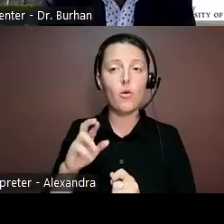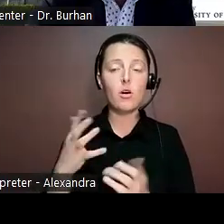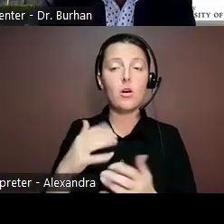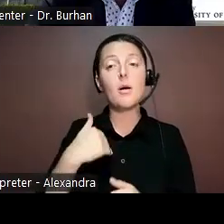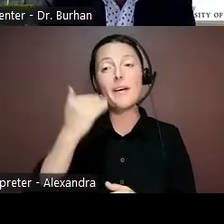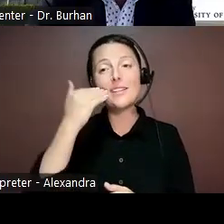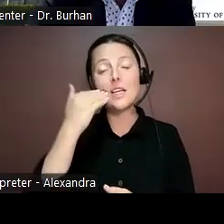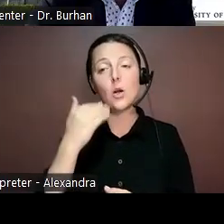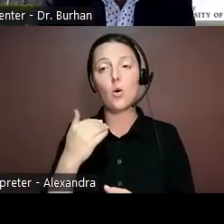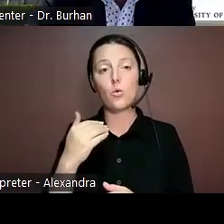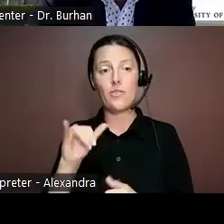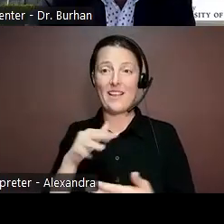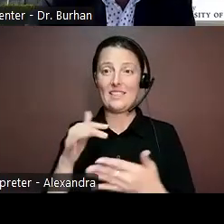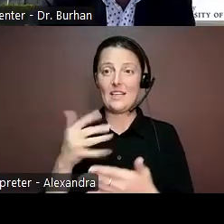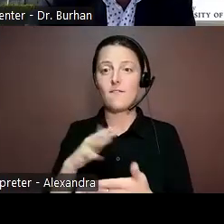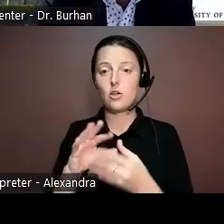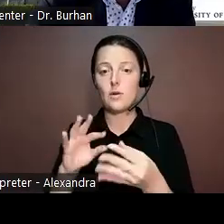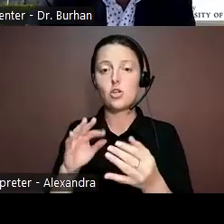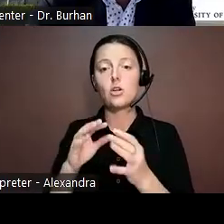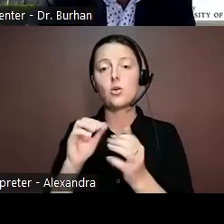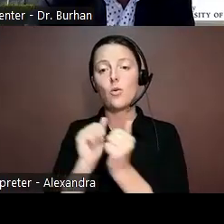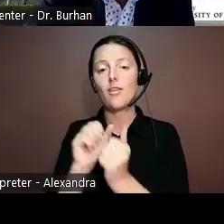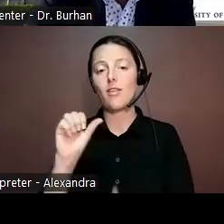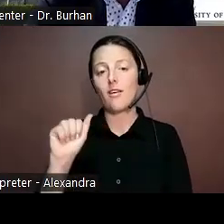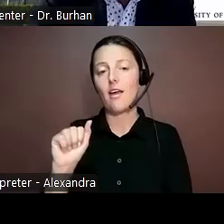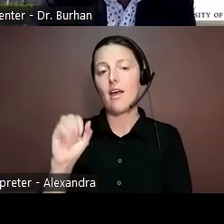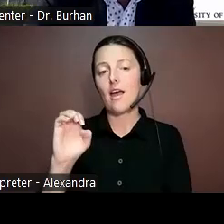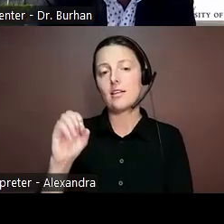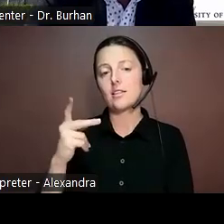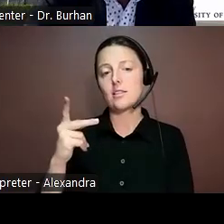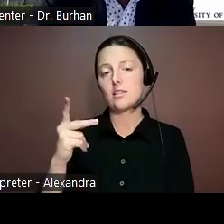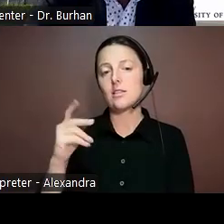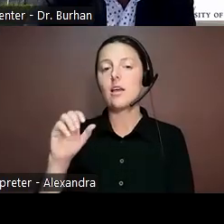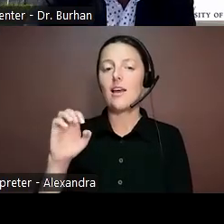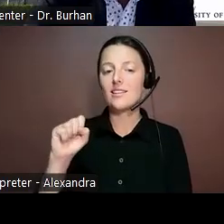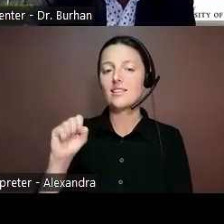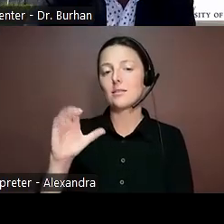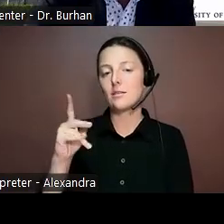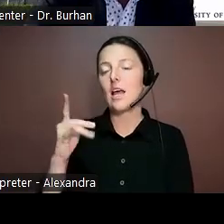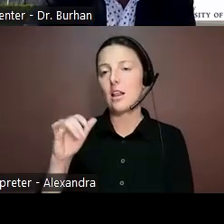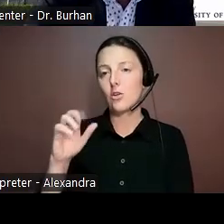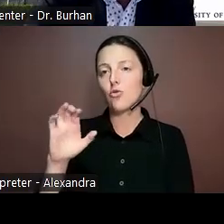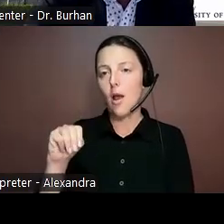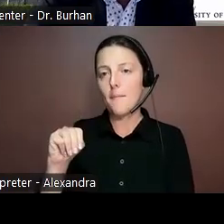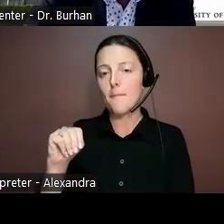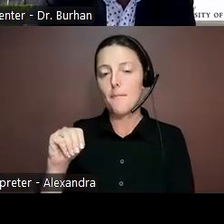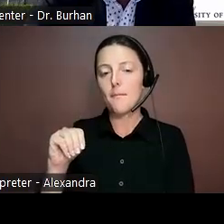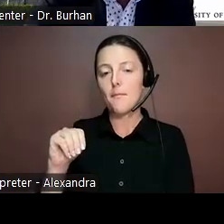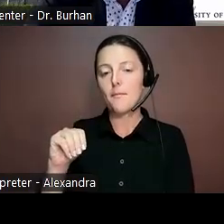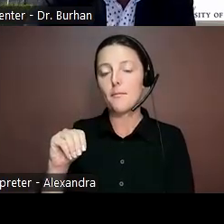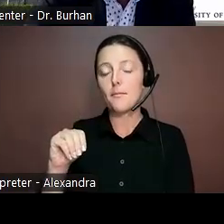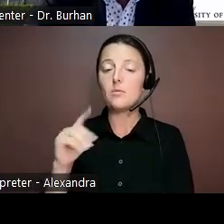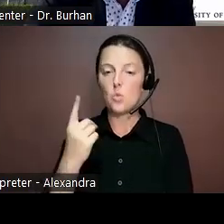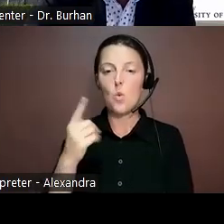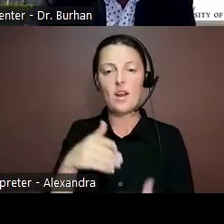the study that I mentioned with escitalopram, which is one antidepressant. Previously, we had citalopram, which